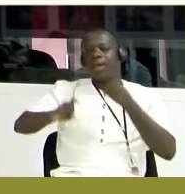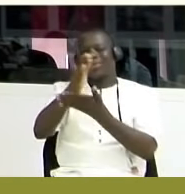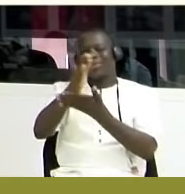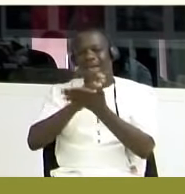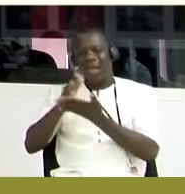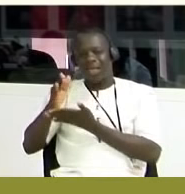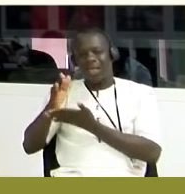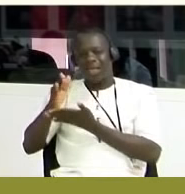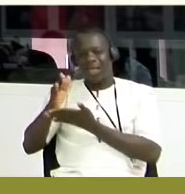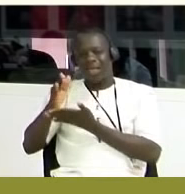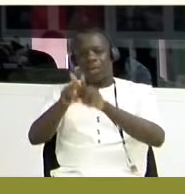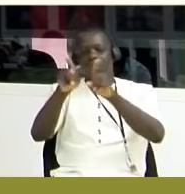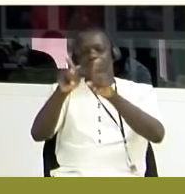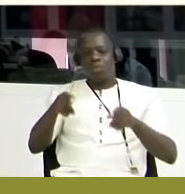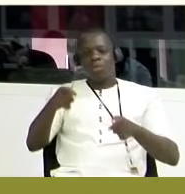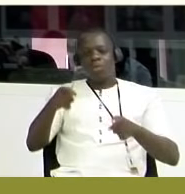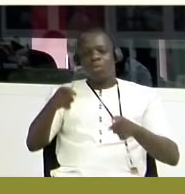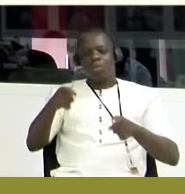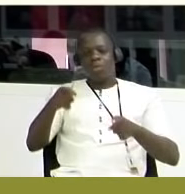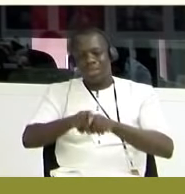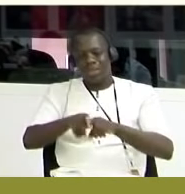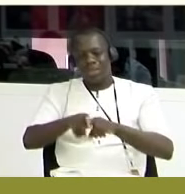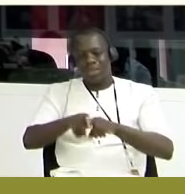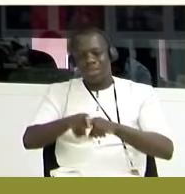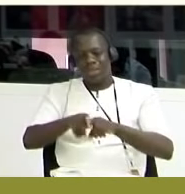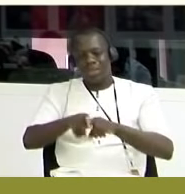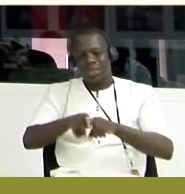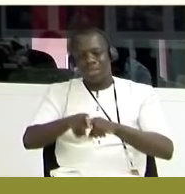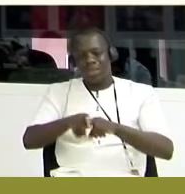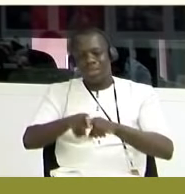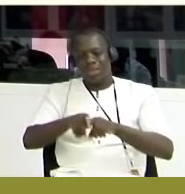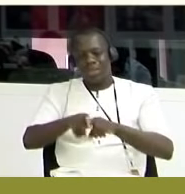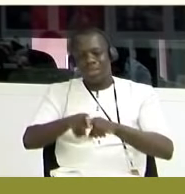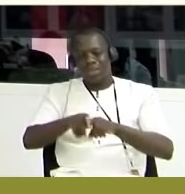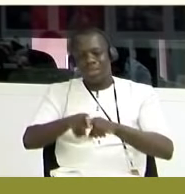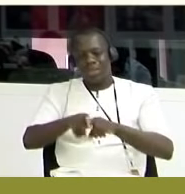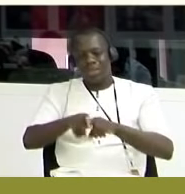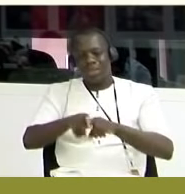normally the procedure.